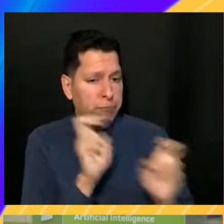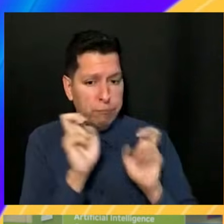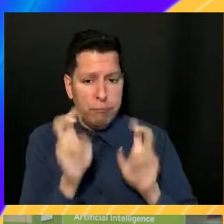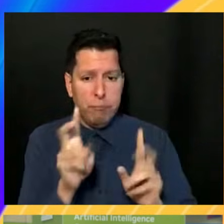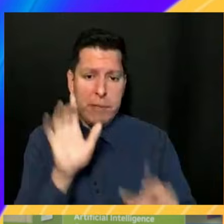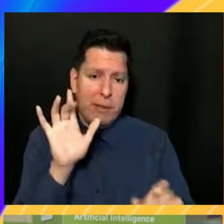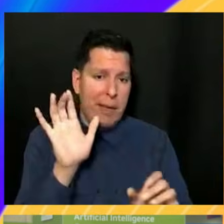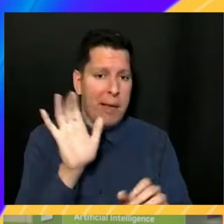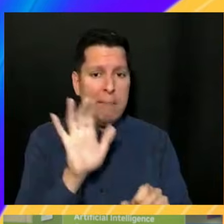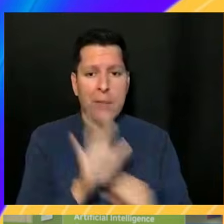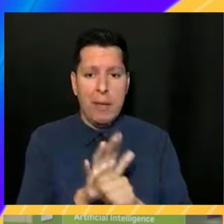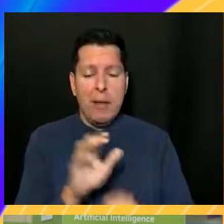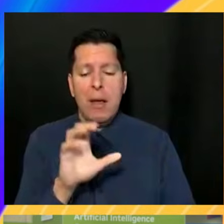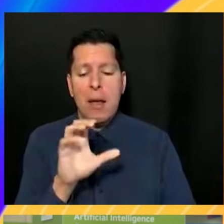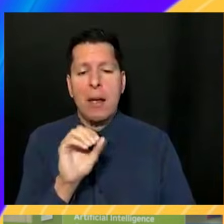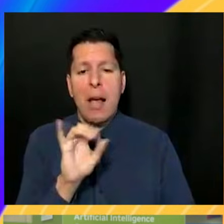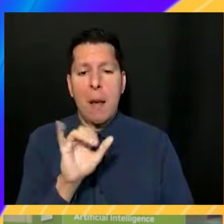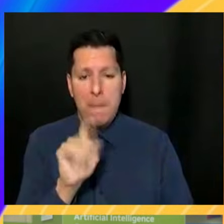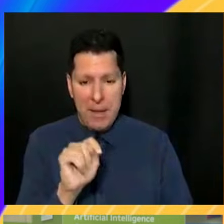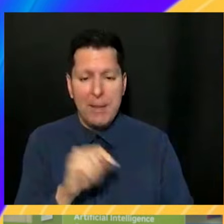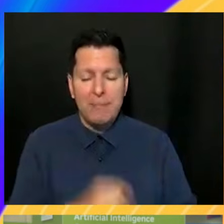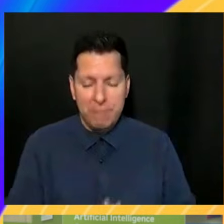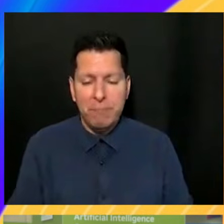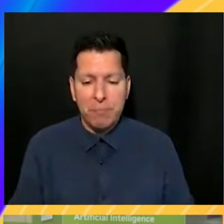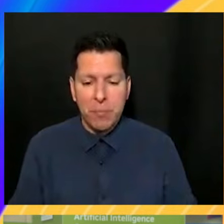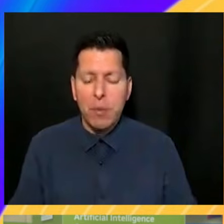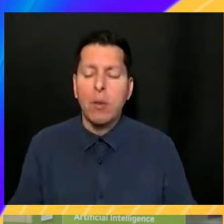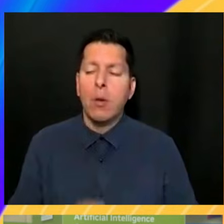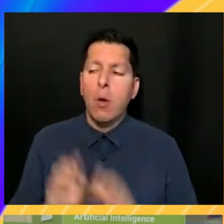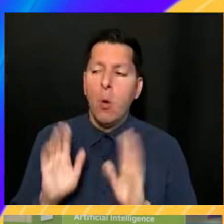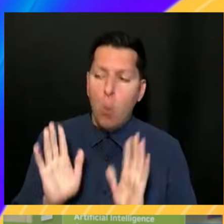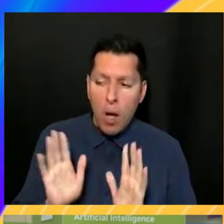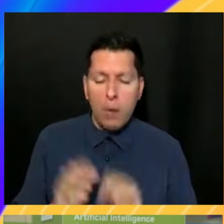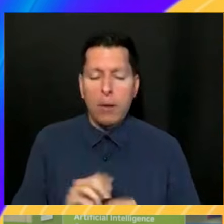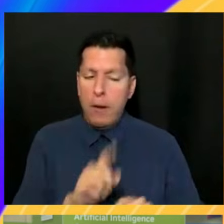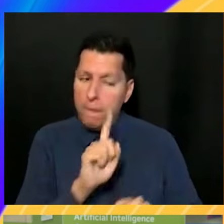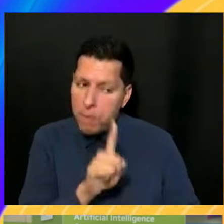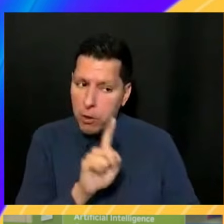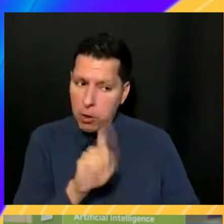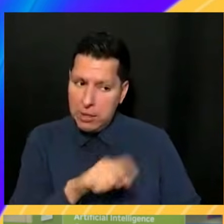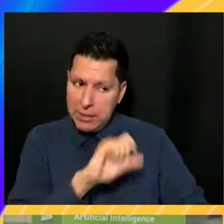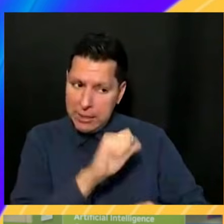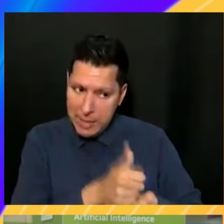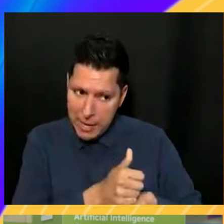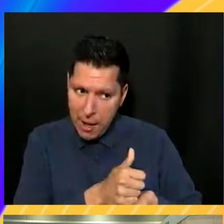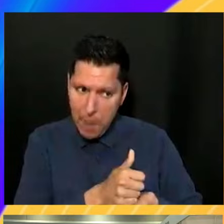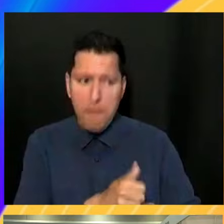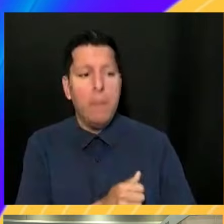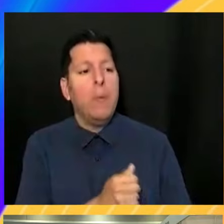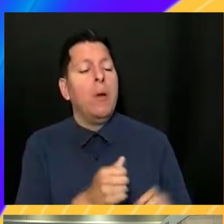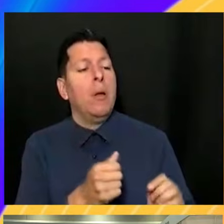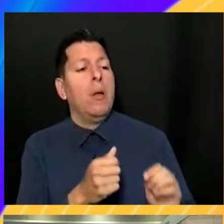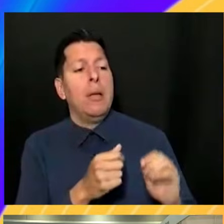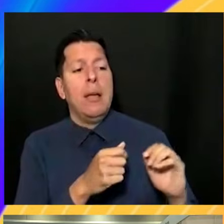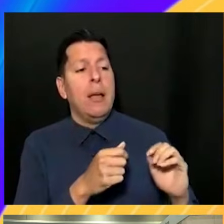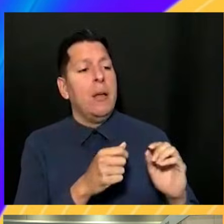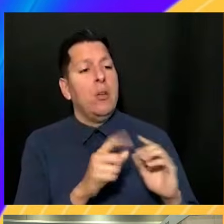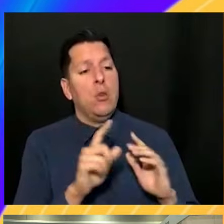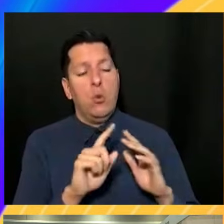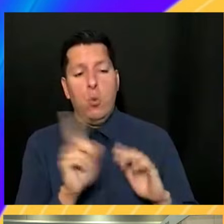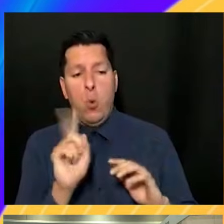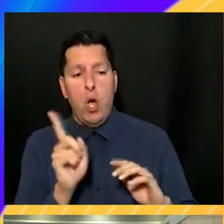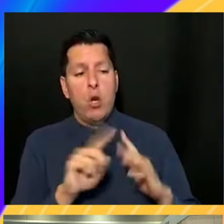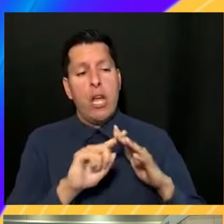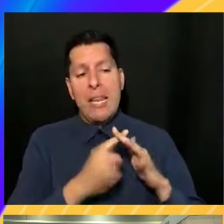like a GitHub repository. Yeah, and when you first set this up, there's actually a CloudFormation template that gets you started. So it does the initial deploy, sets up